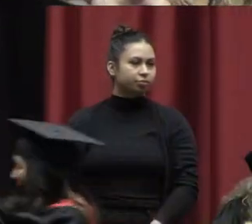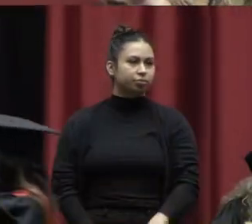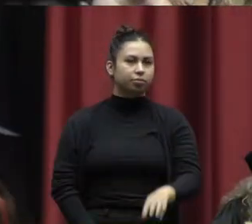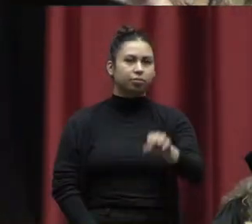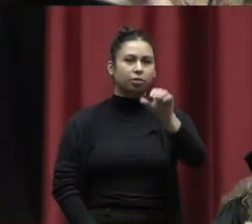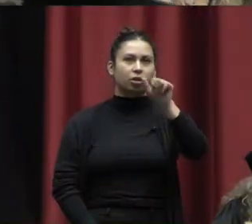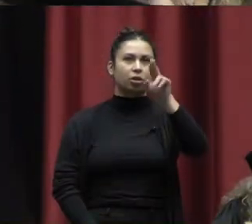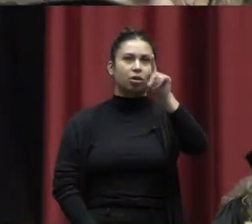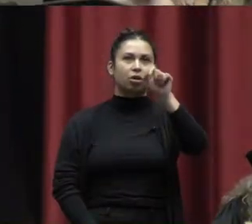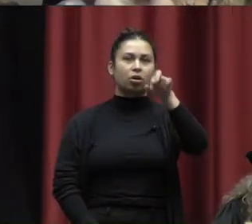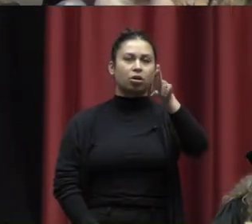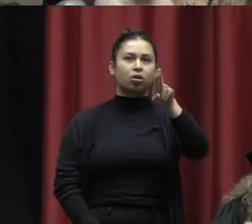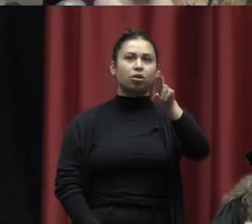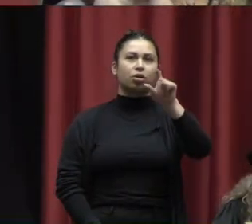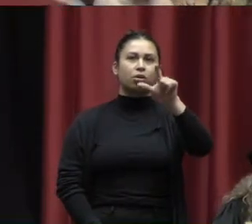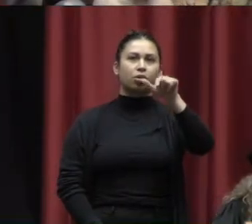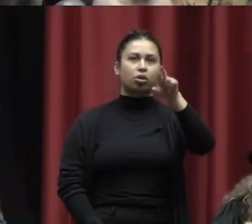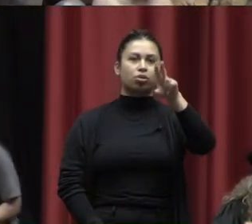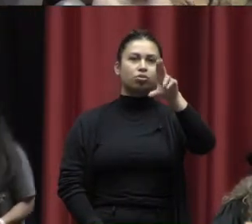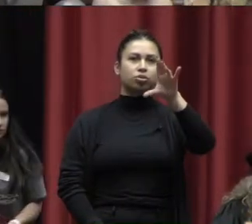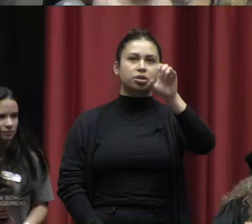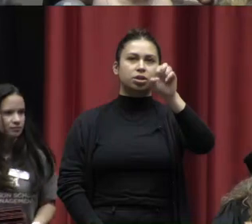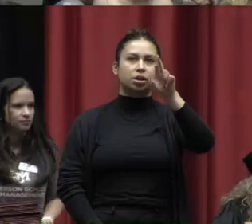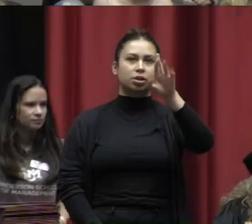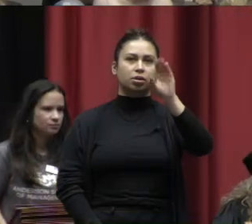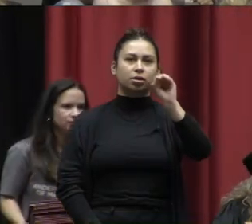Arthur Lucero.